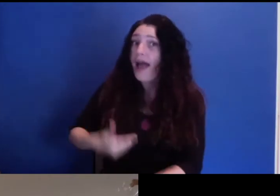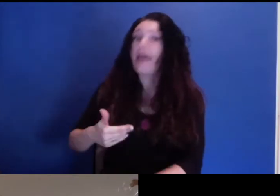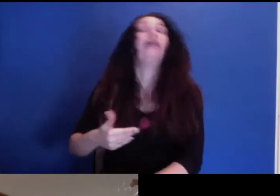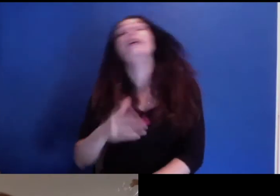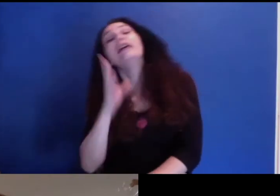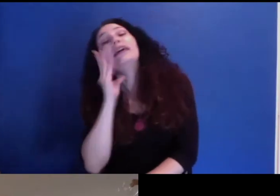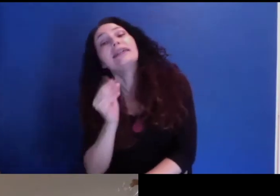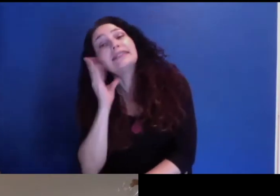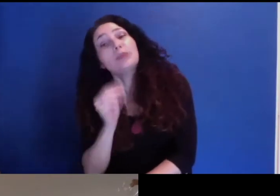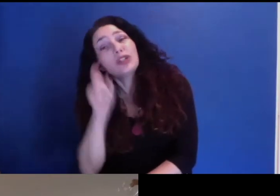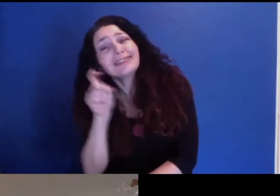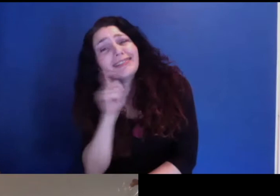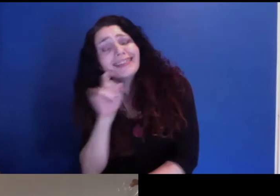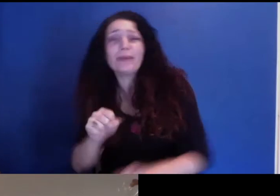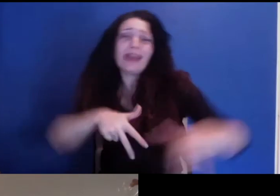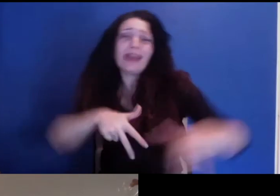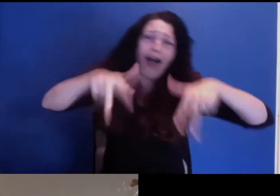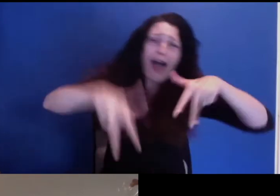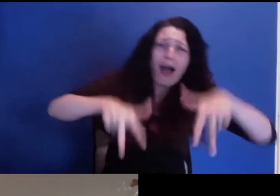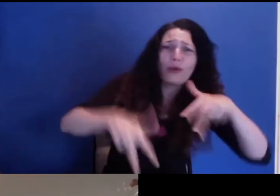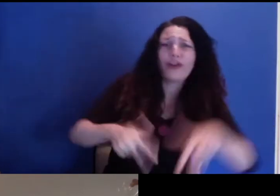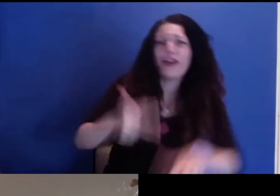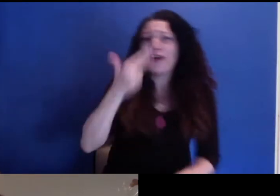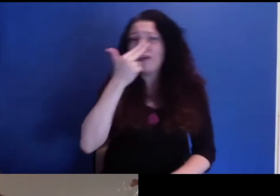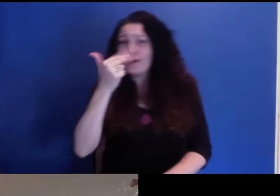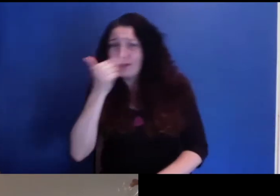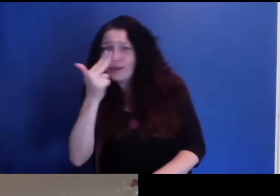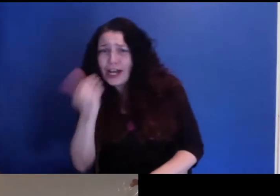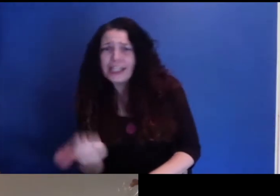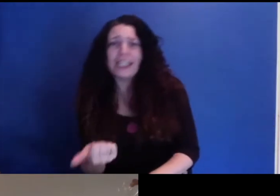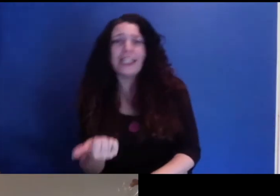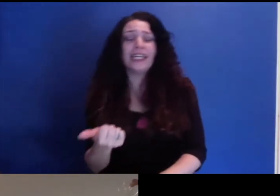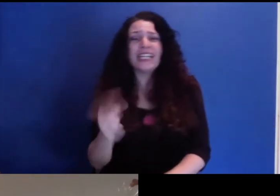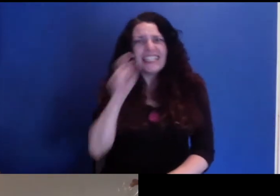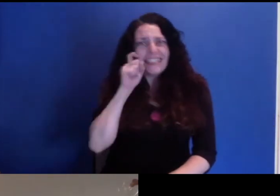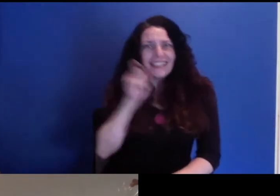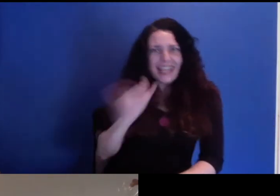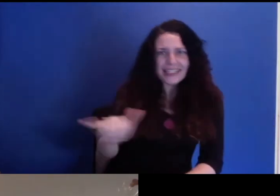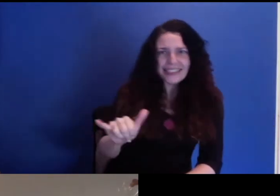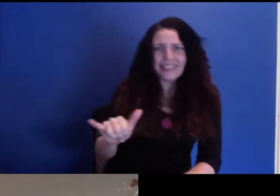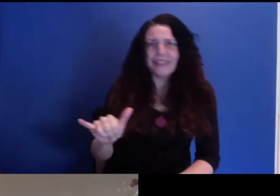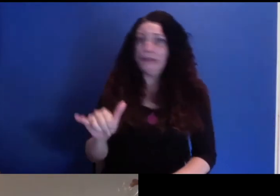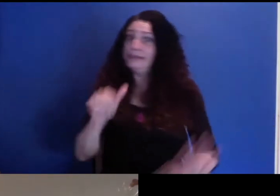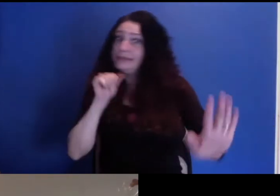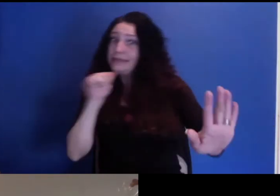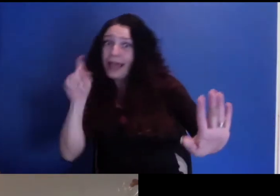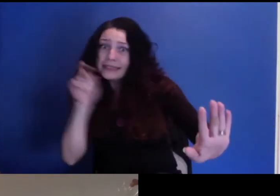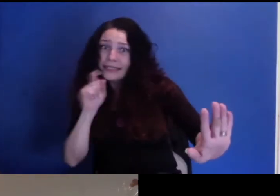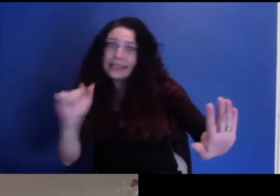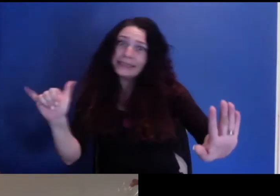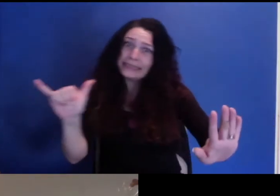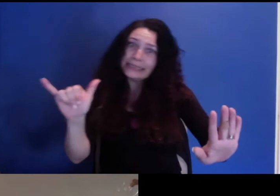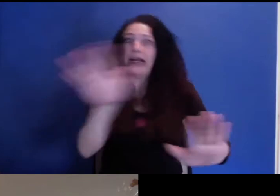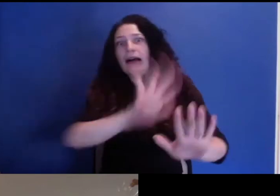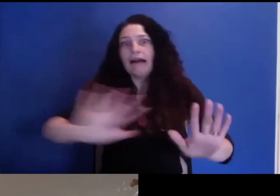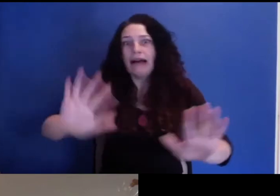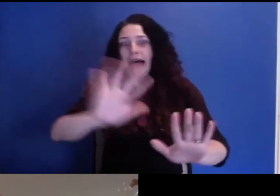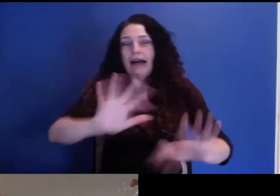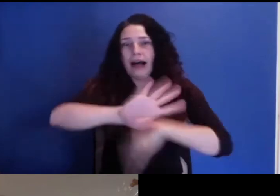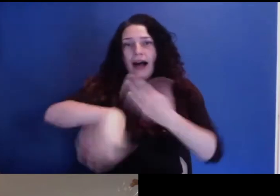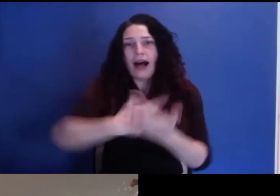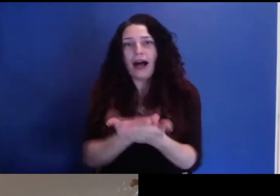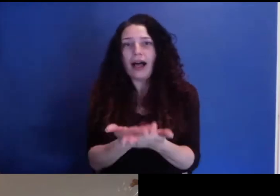funny, emotional, sexy, like not so sexy, you know, all within the span of like 2 minutes. Because in my, I don't know, maybe I've been having